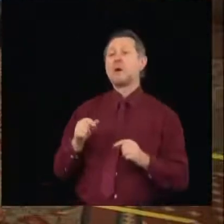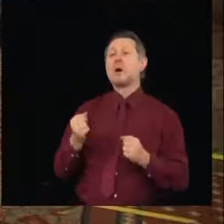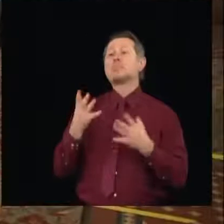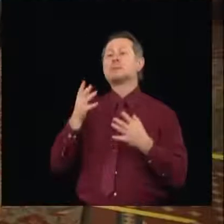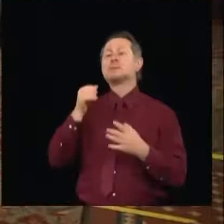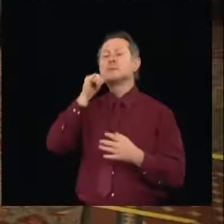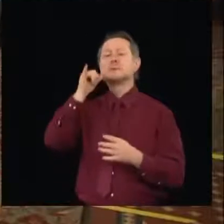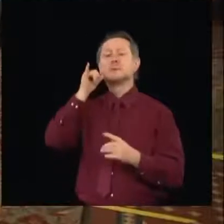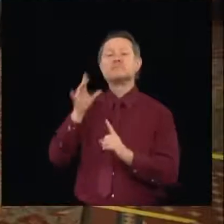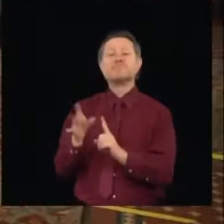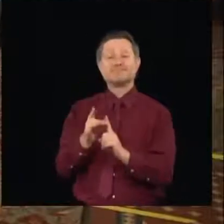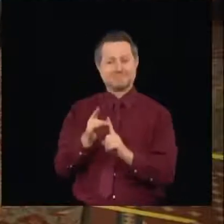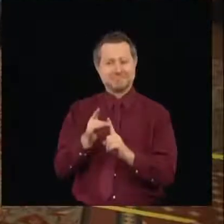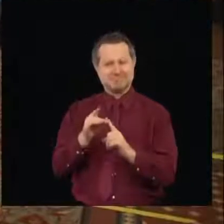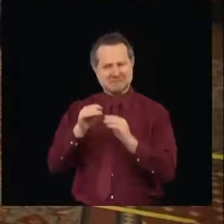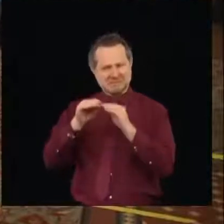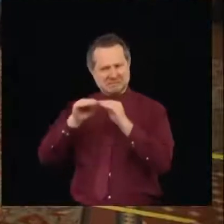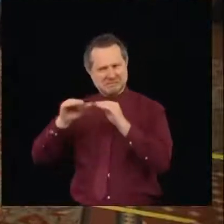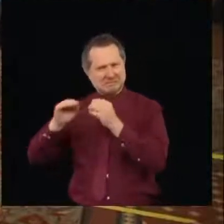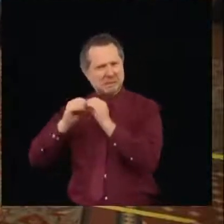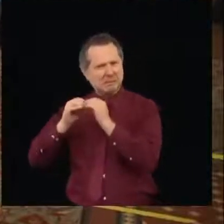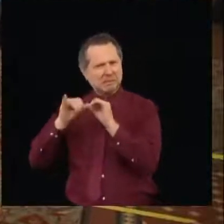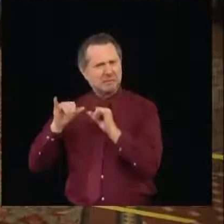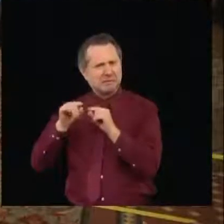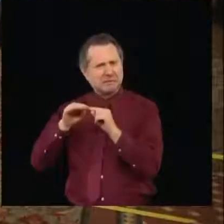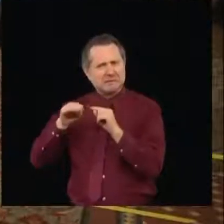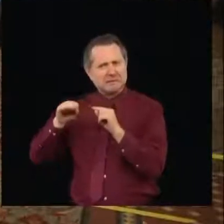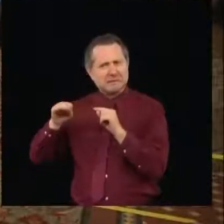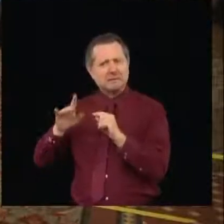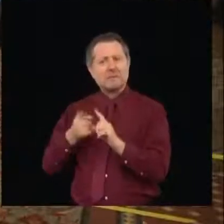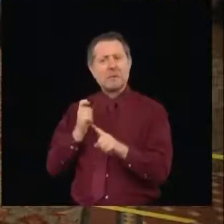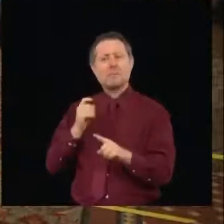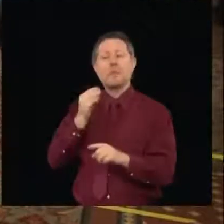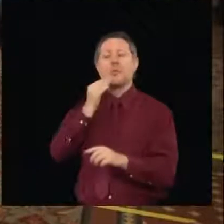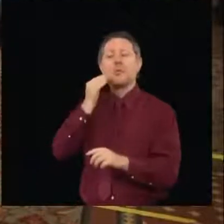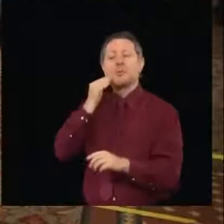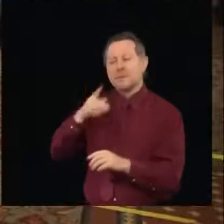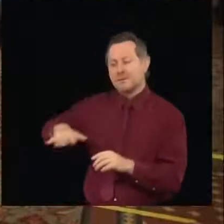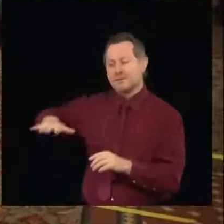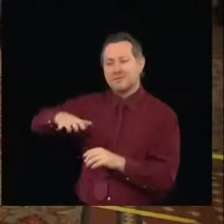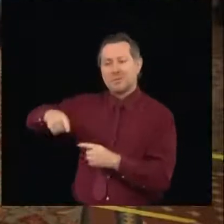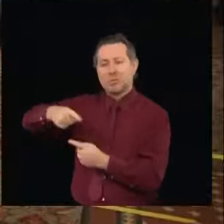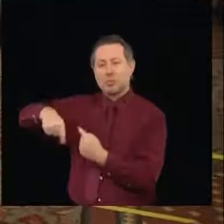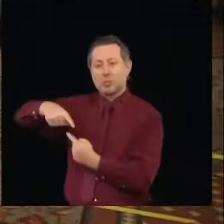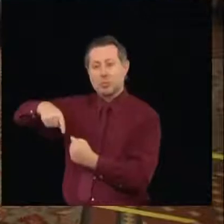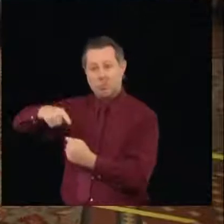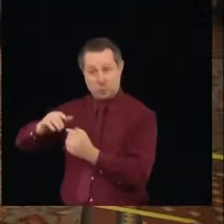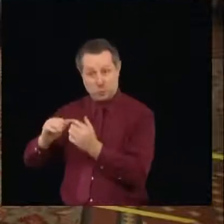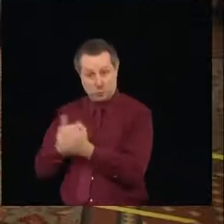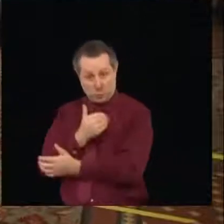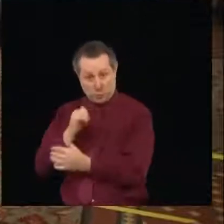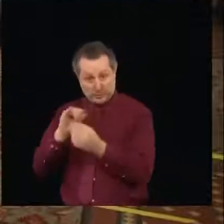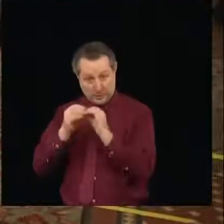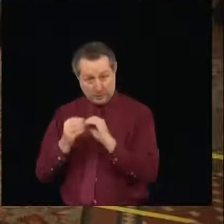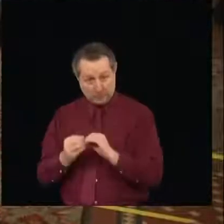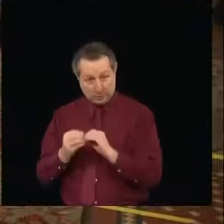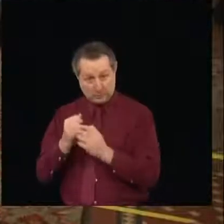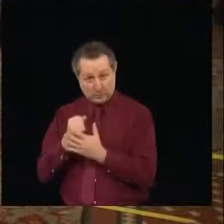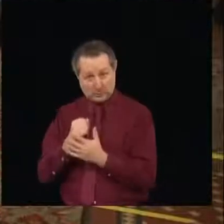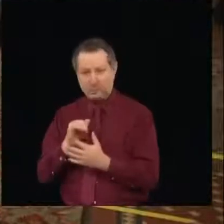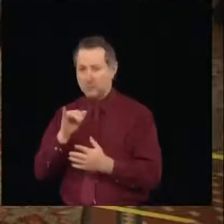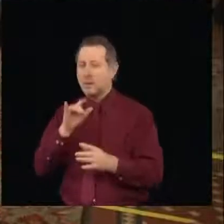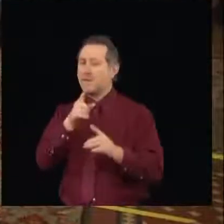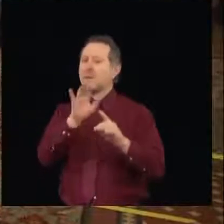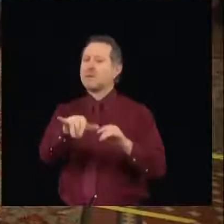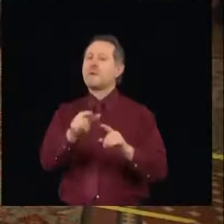said that those were coming from home transmission. Is that new data from hospital surveys? That's from last week. That's from last week.